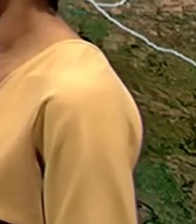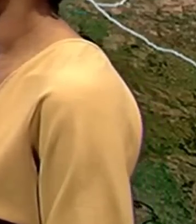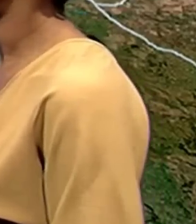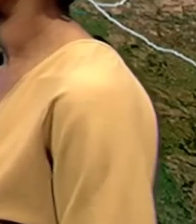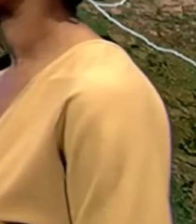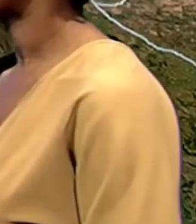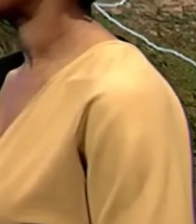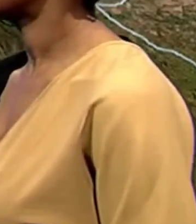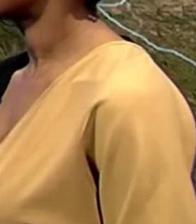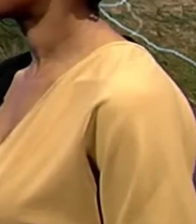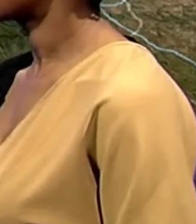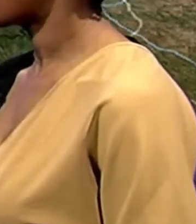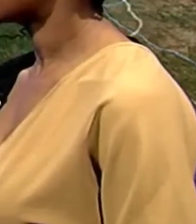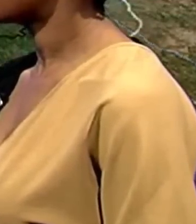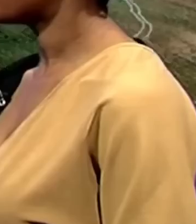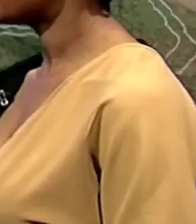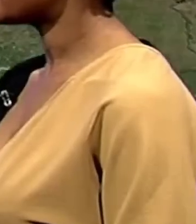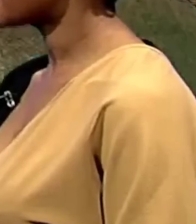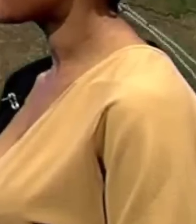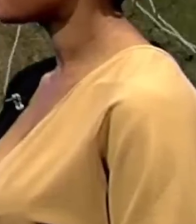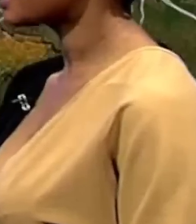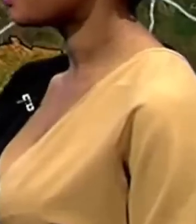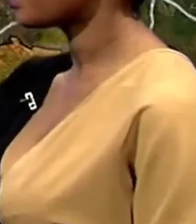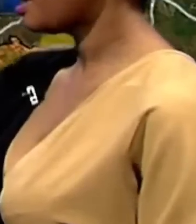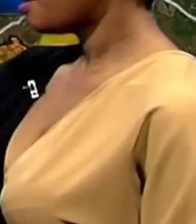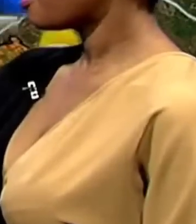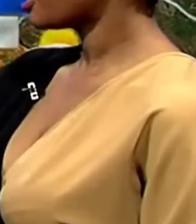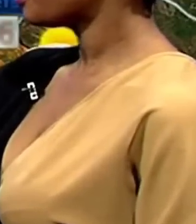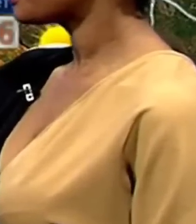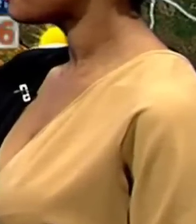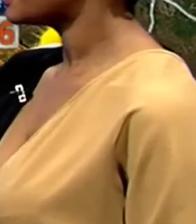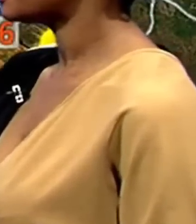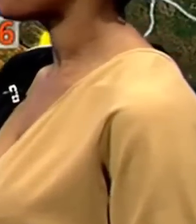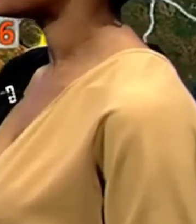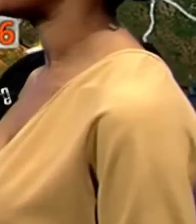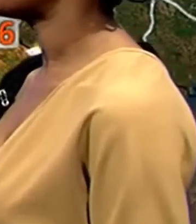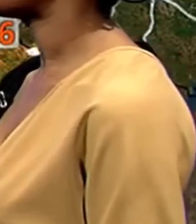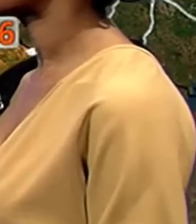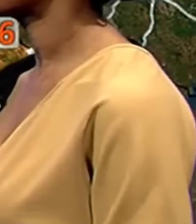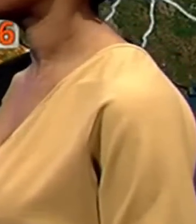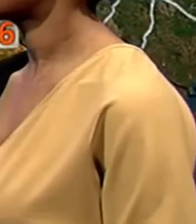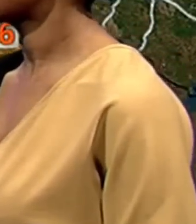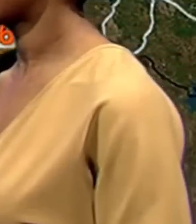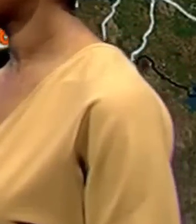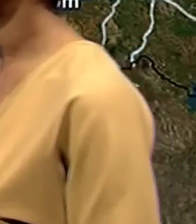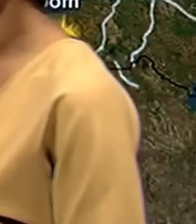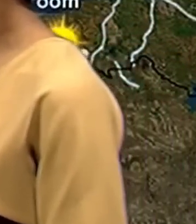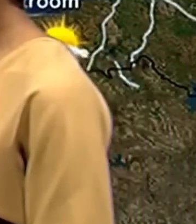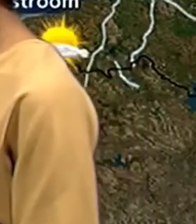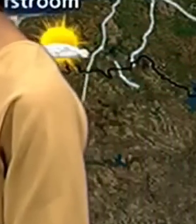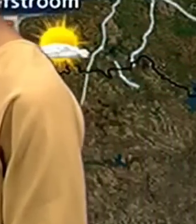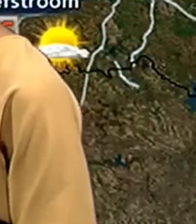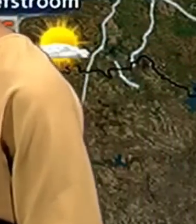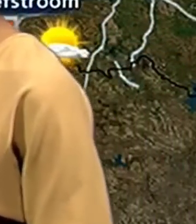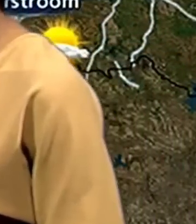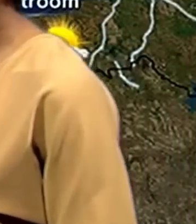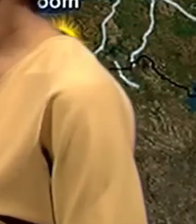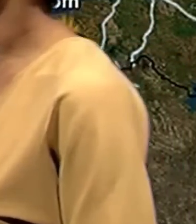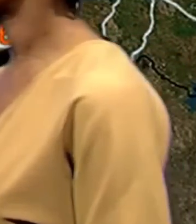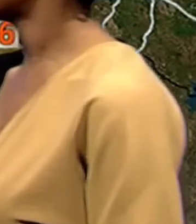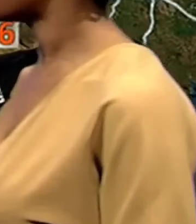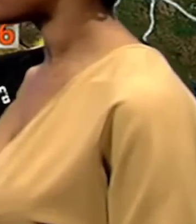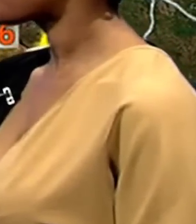Fixback ka digata di le 5 go ya go di le 23 mo Thapameng Bokone Bophirima le teng go tla nna le tlhabo ya letsatsi Mahikeng ka digata di le